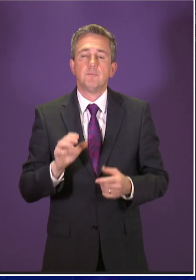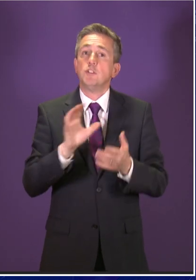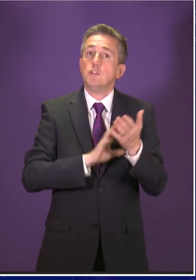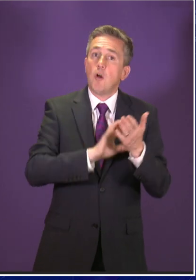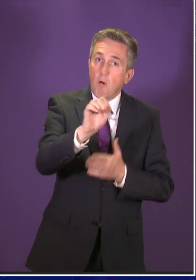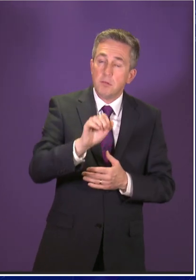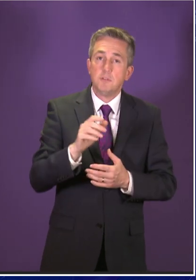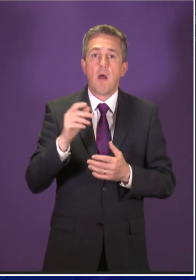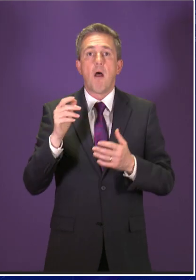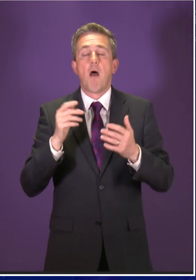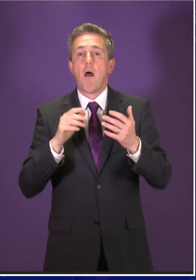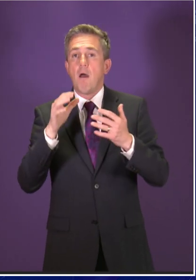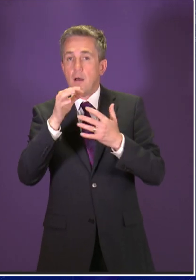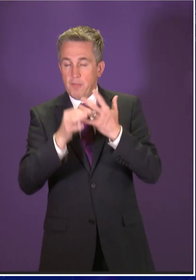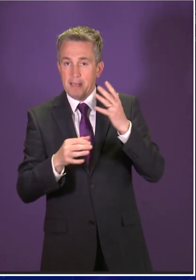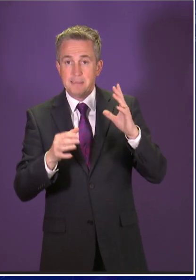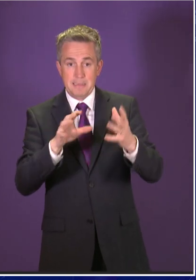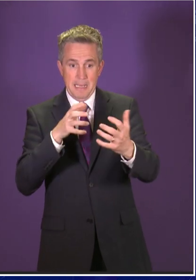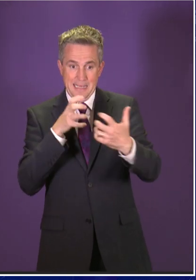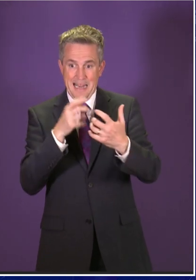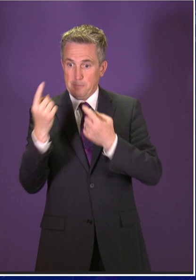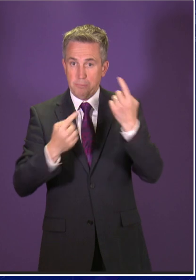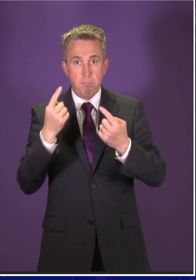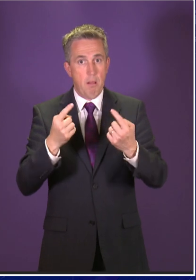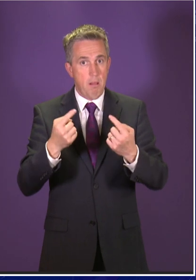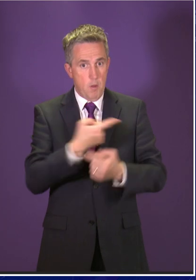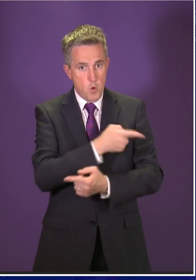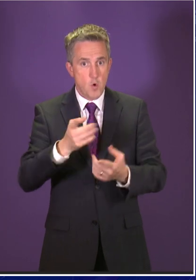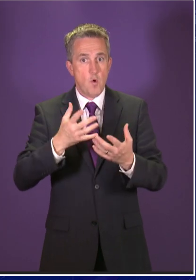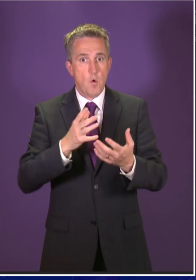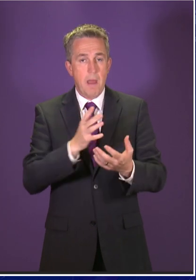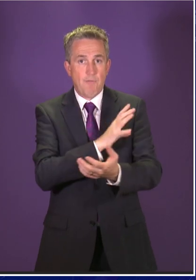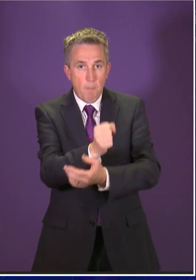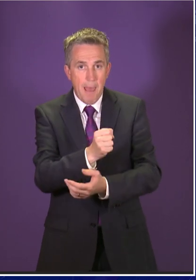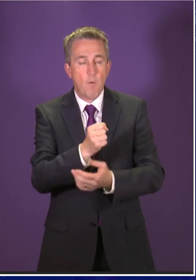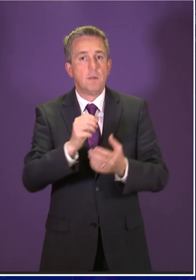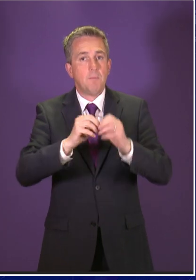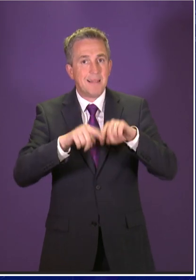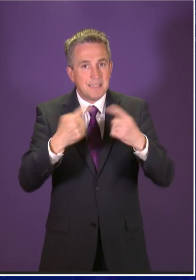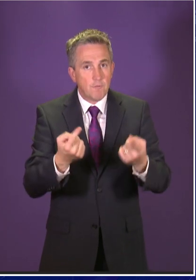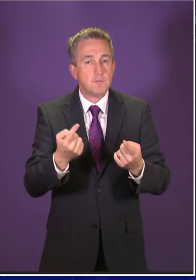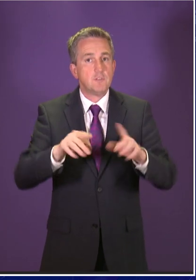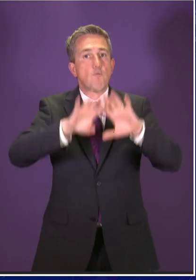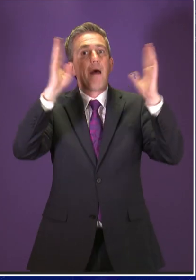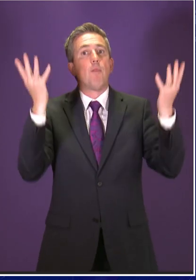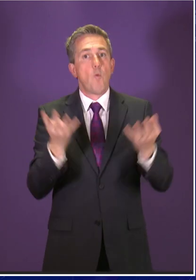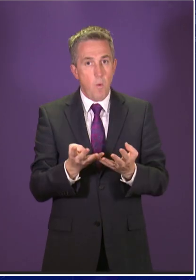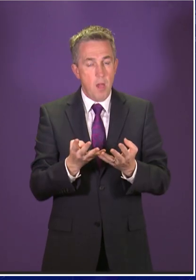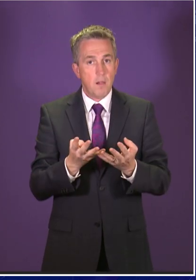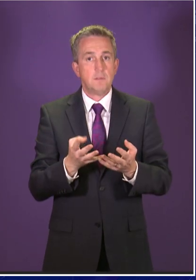places, so this conference connects those who have the power to make a difference for artists and performers around the